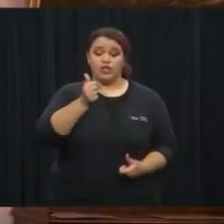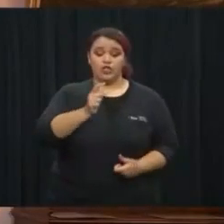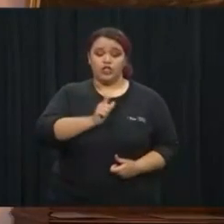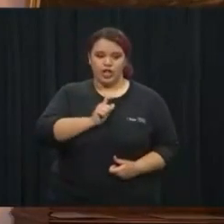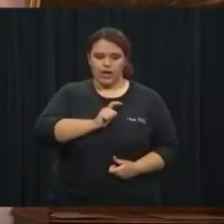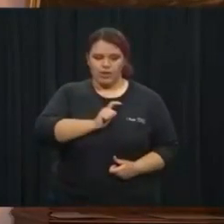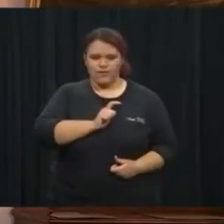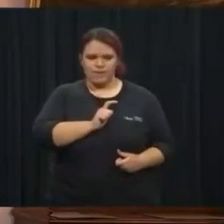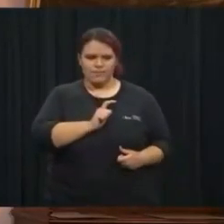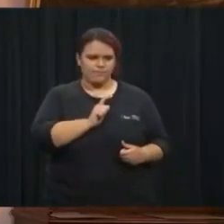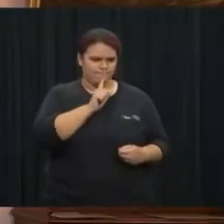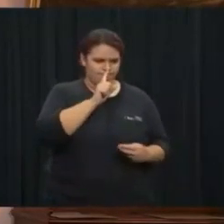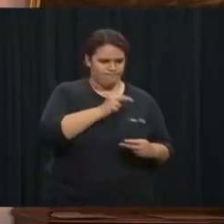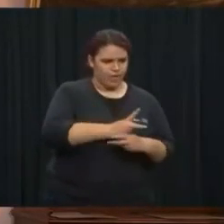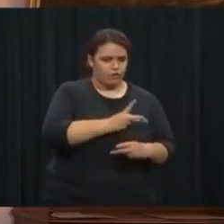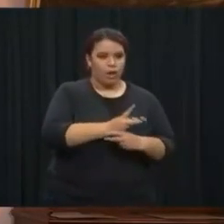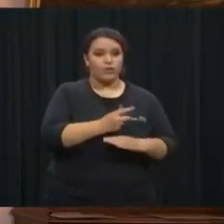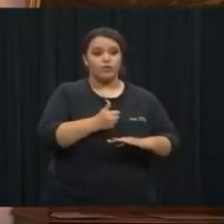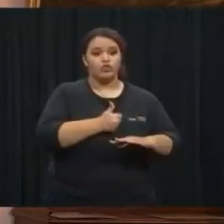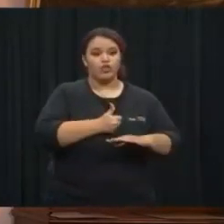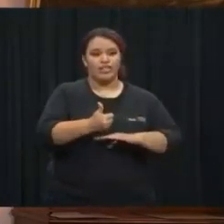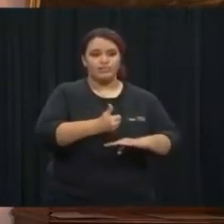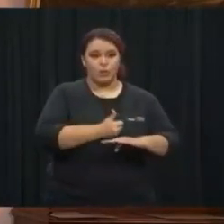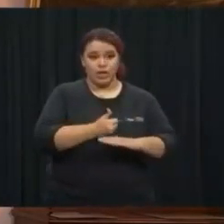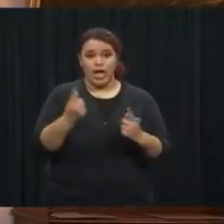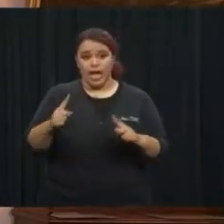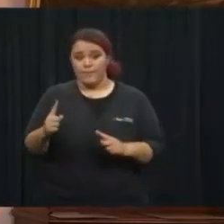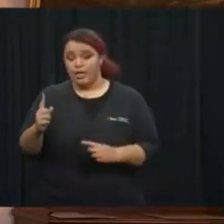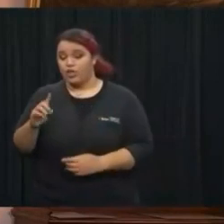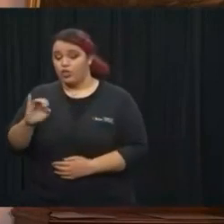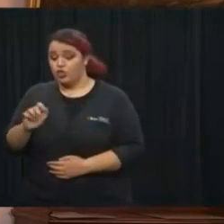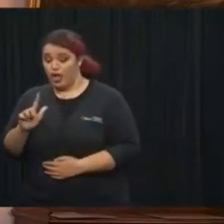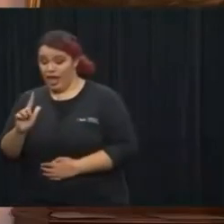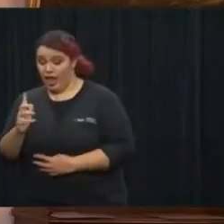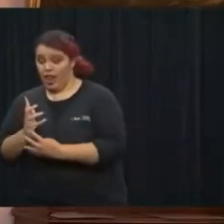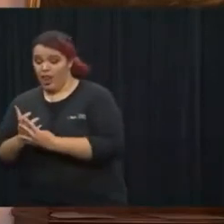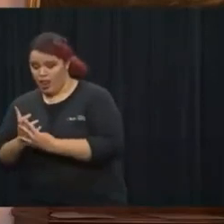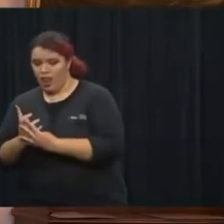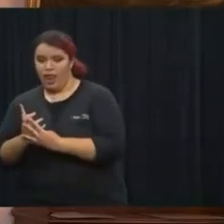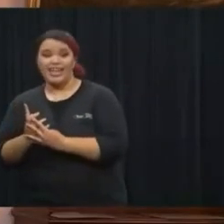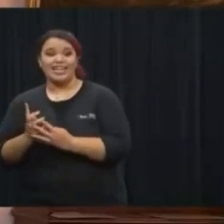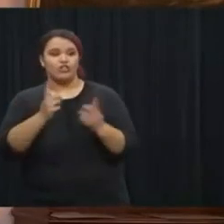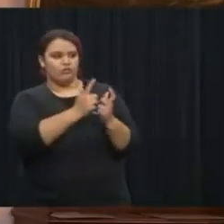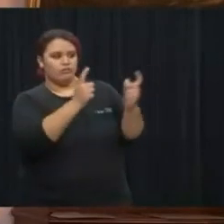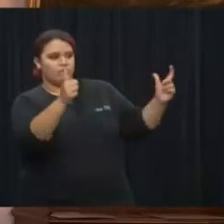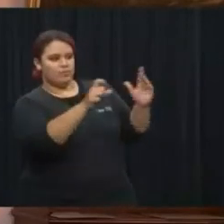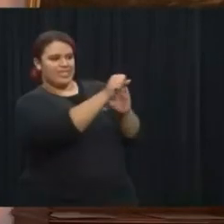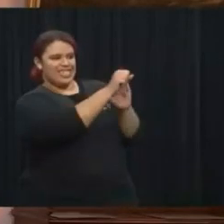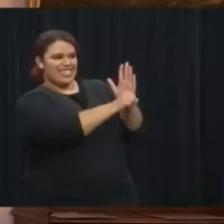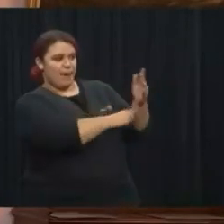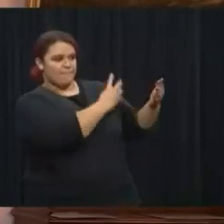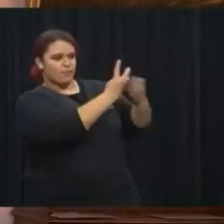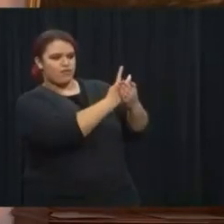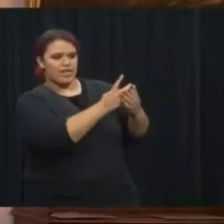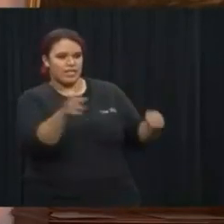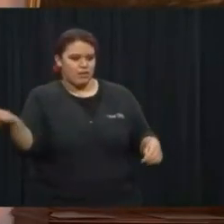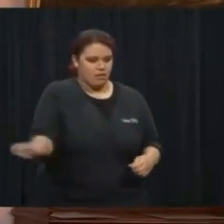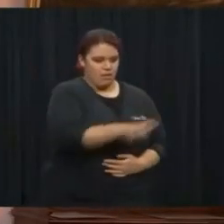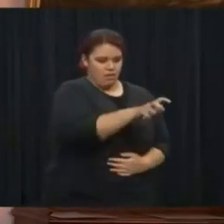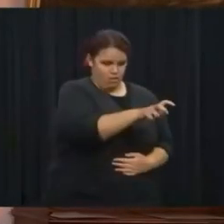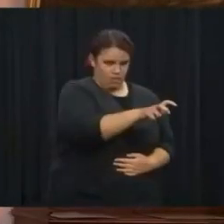For the local things, I know they're going to come to you. I do know it's a 91-year-old gentleman, and my condolences